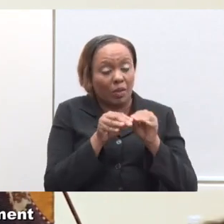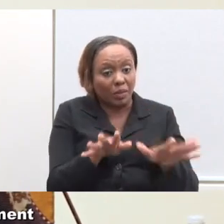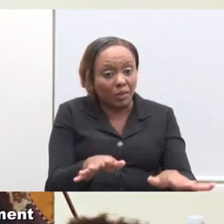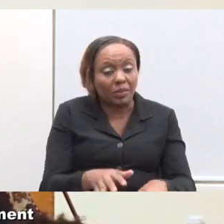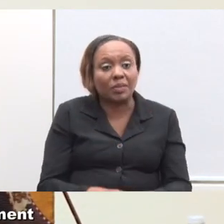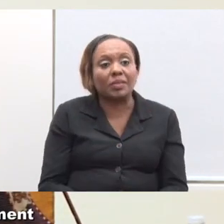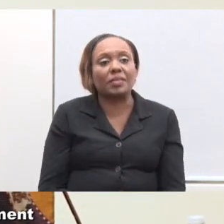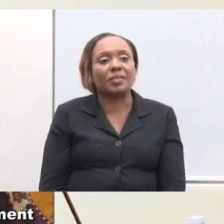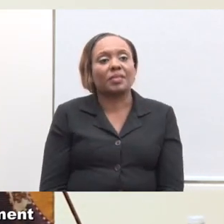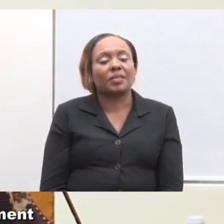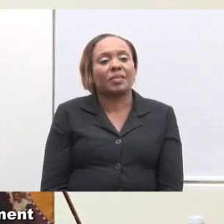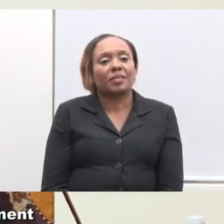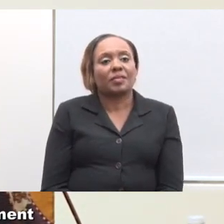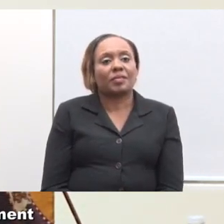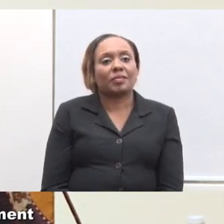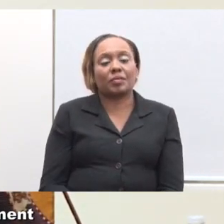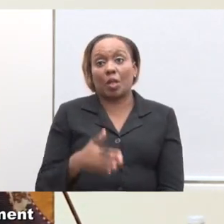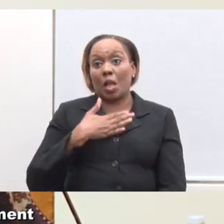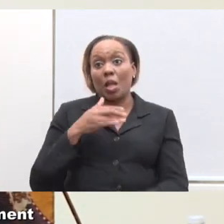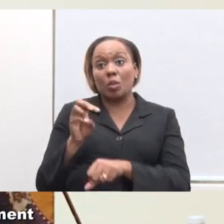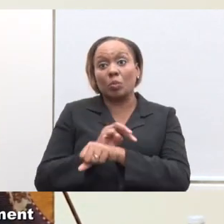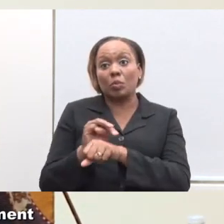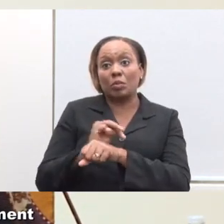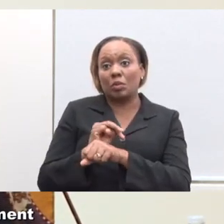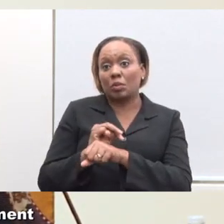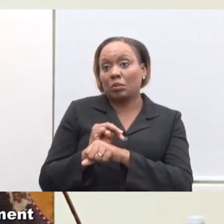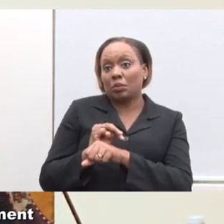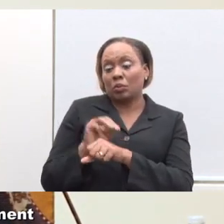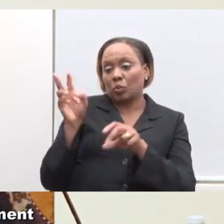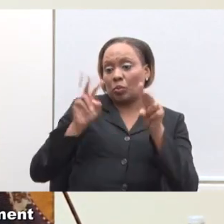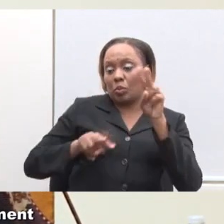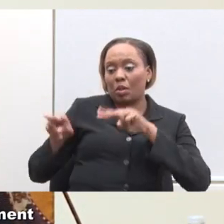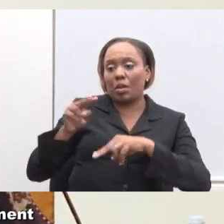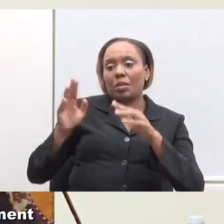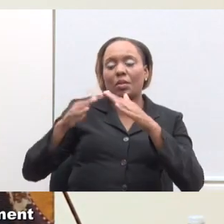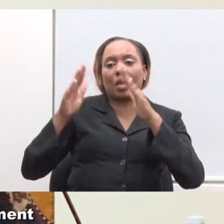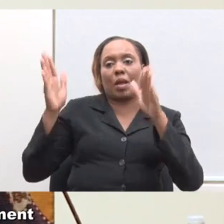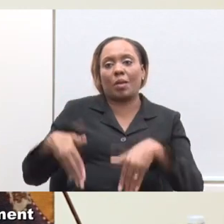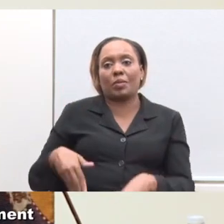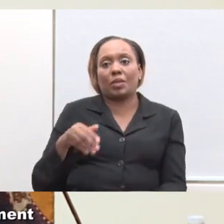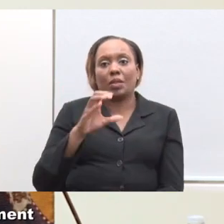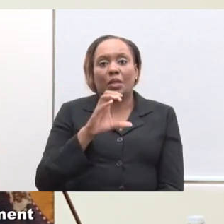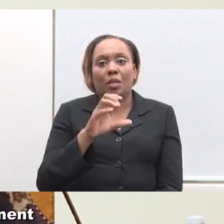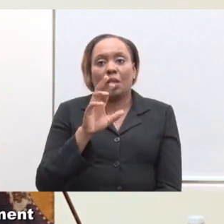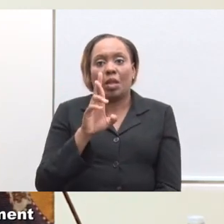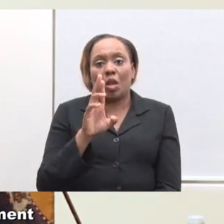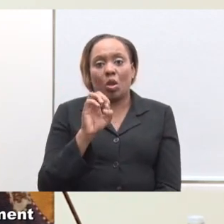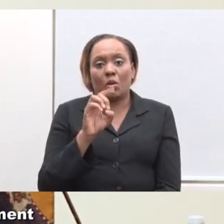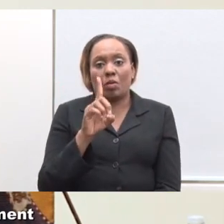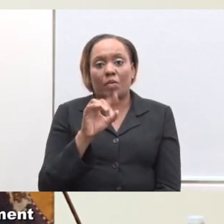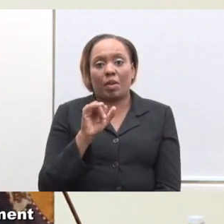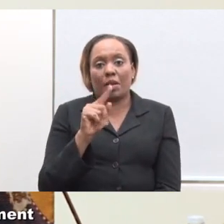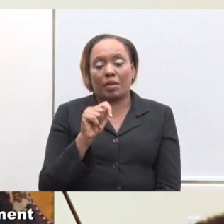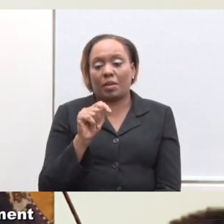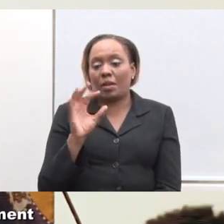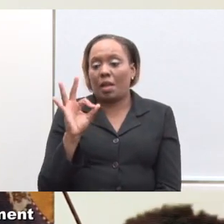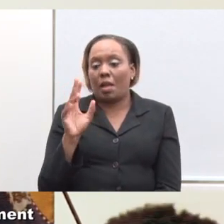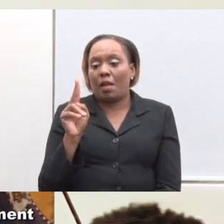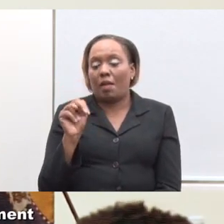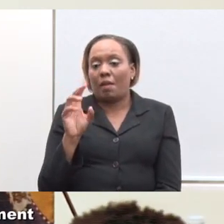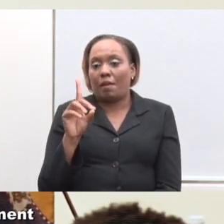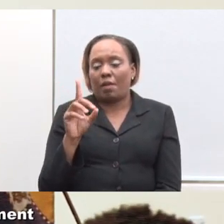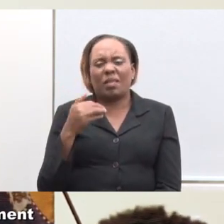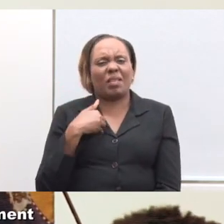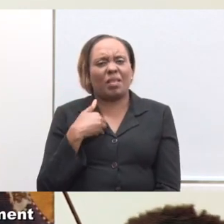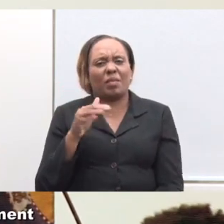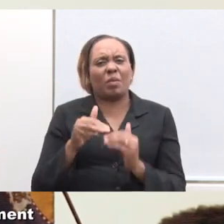process of looking at the structure of the Housing Credit Fund, which has just over $40 million in it, to see